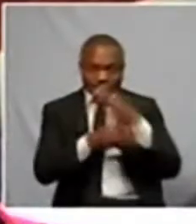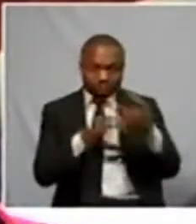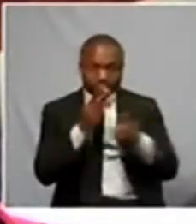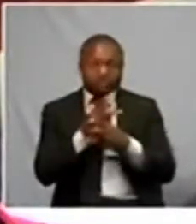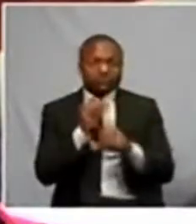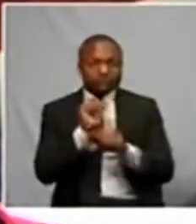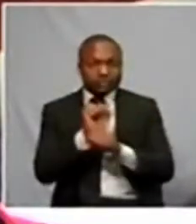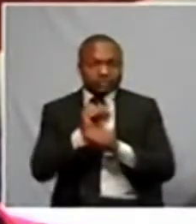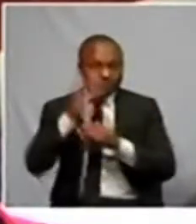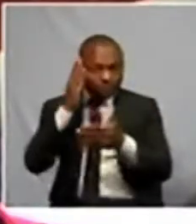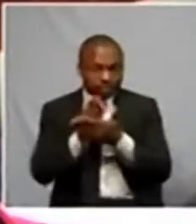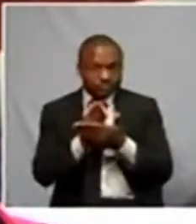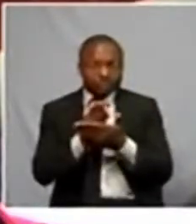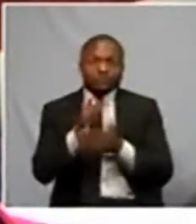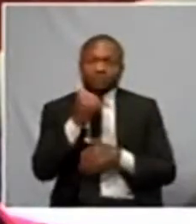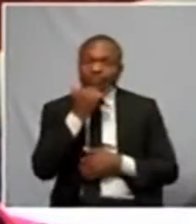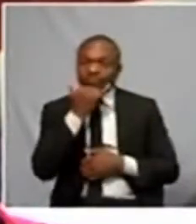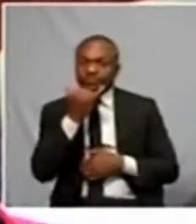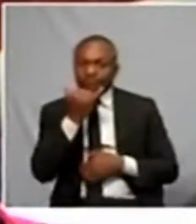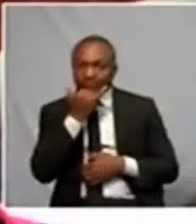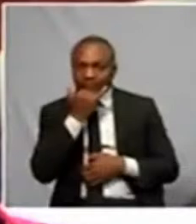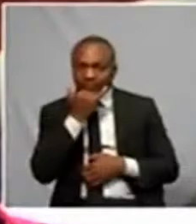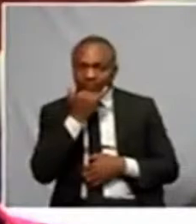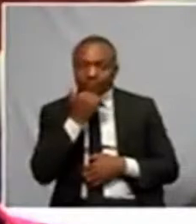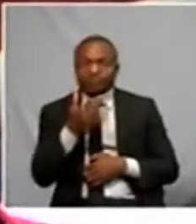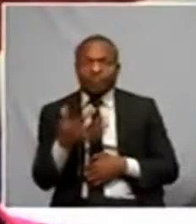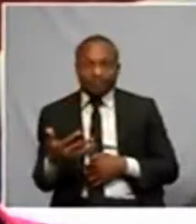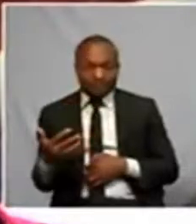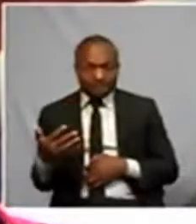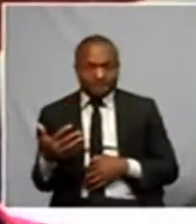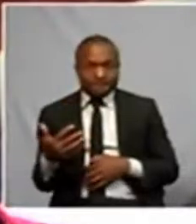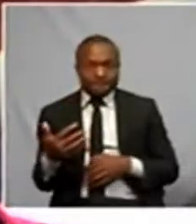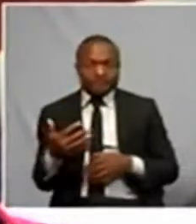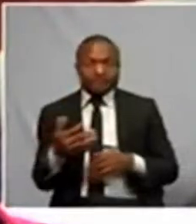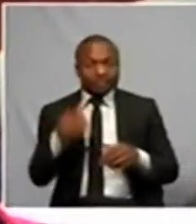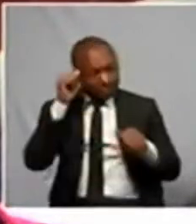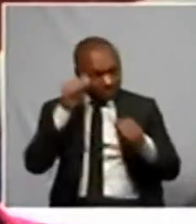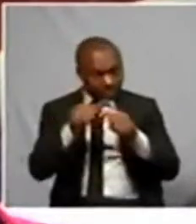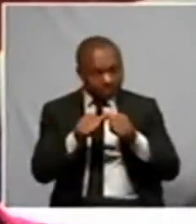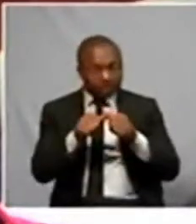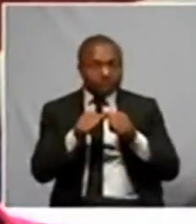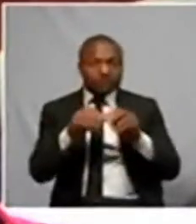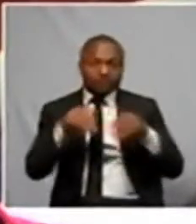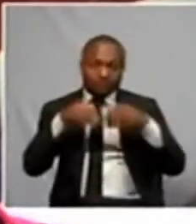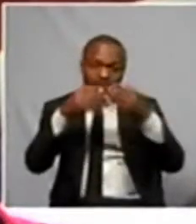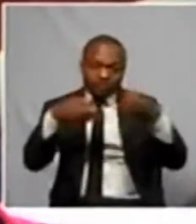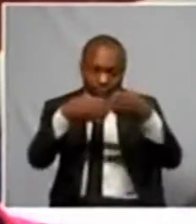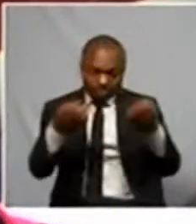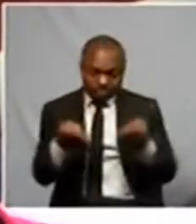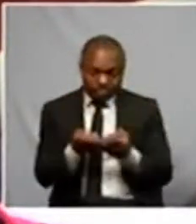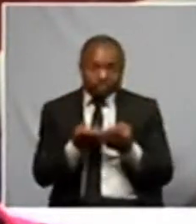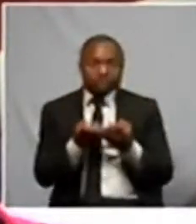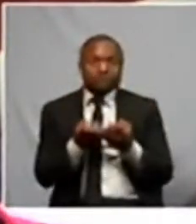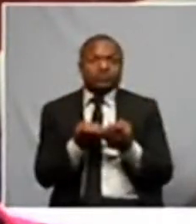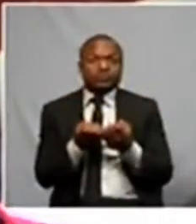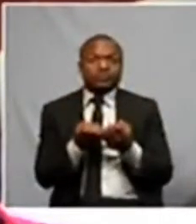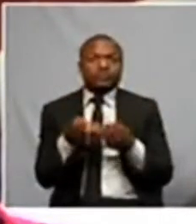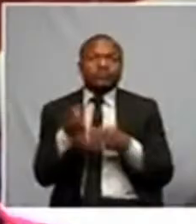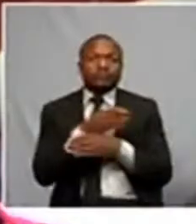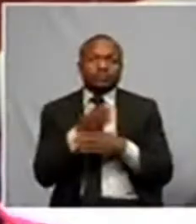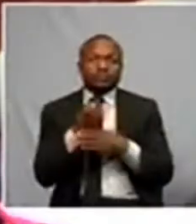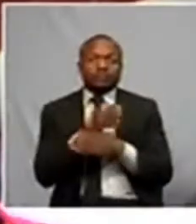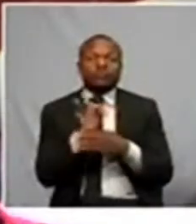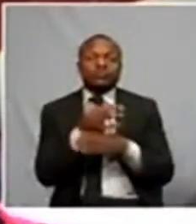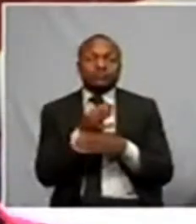curb harmful subsidies, the agreement may create a more level playing field for trade in fish products. This